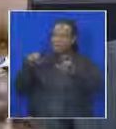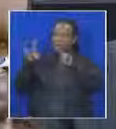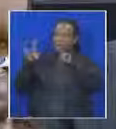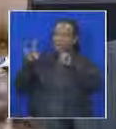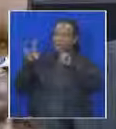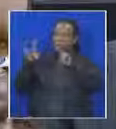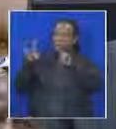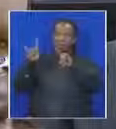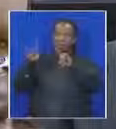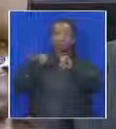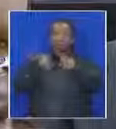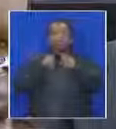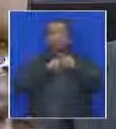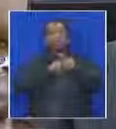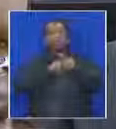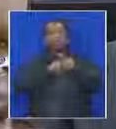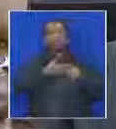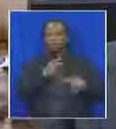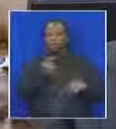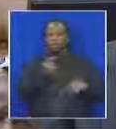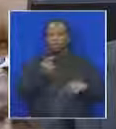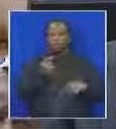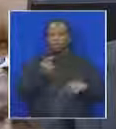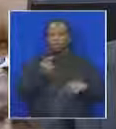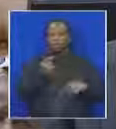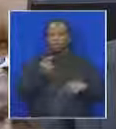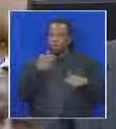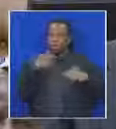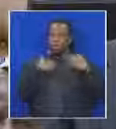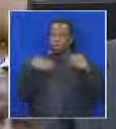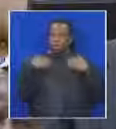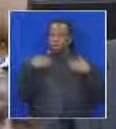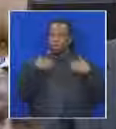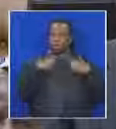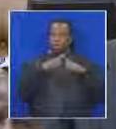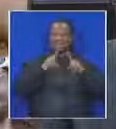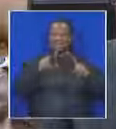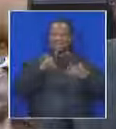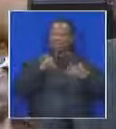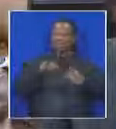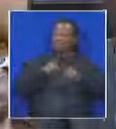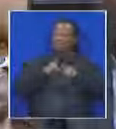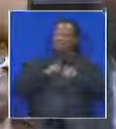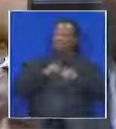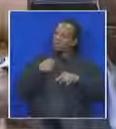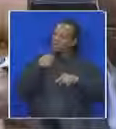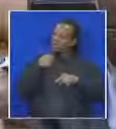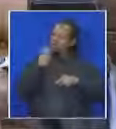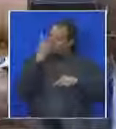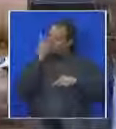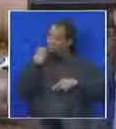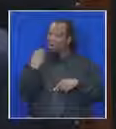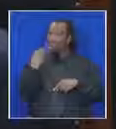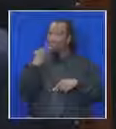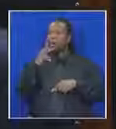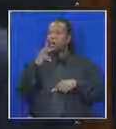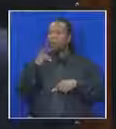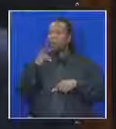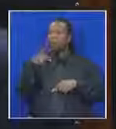like dogs, monkeys, and mules. So we cannot refer to the members of parliament as wolves. Can you rule on that, please? On a point of order,